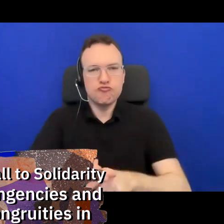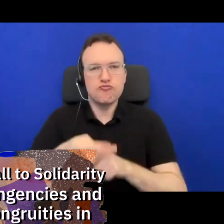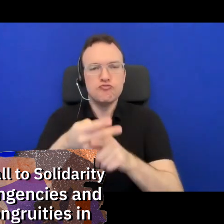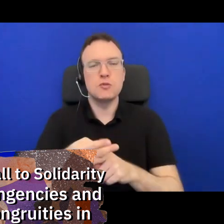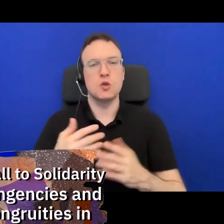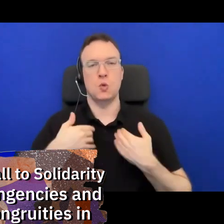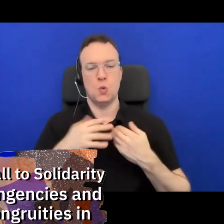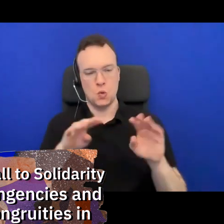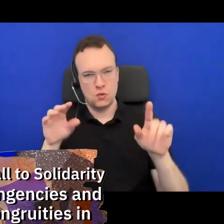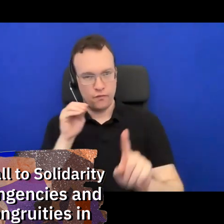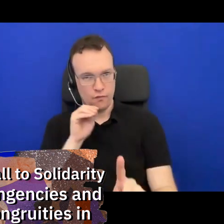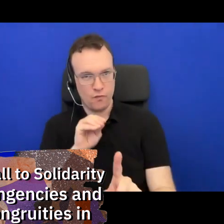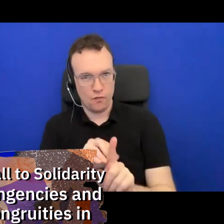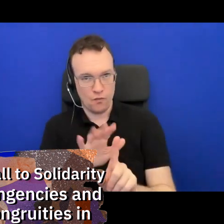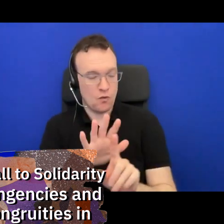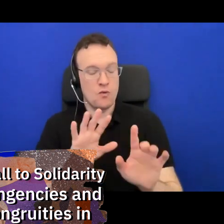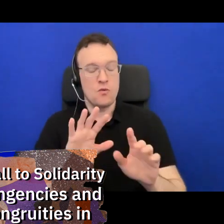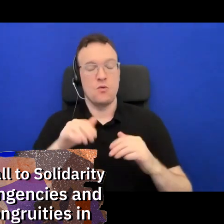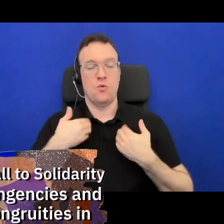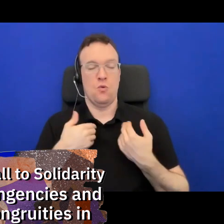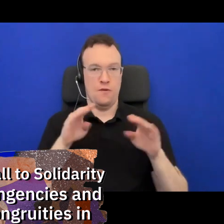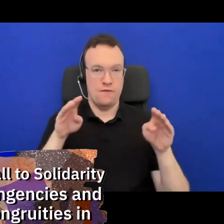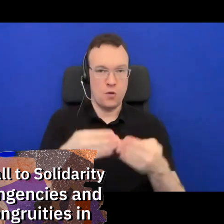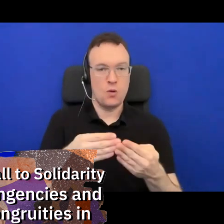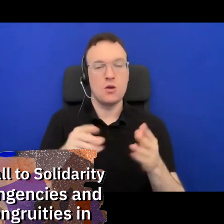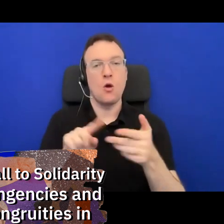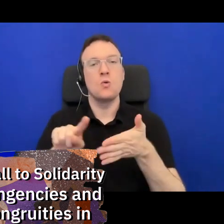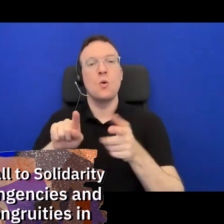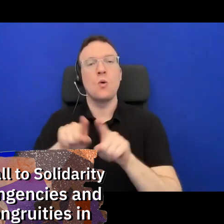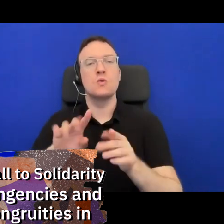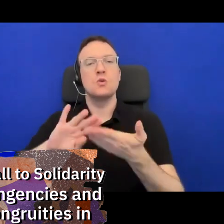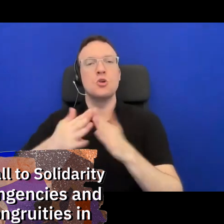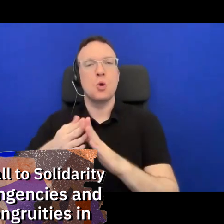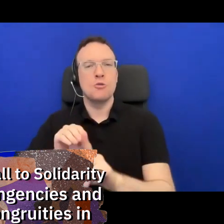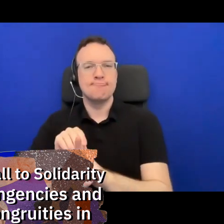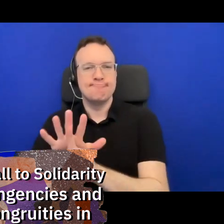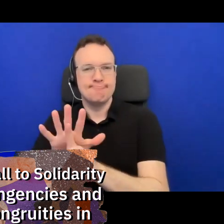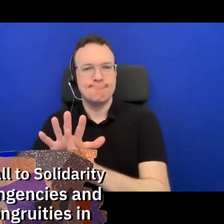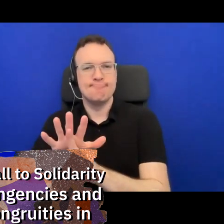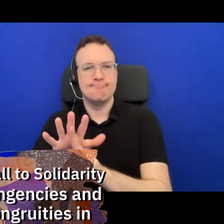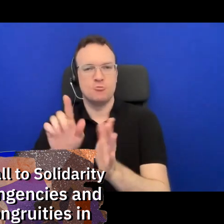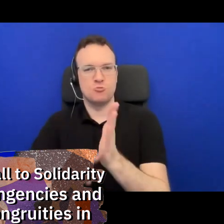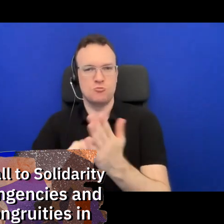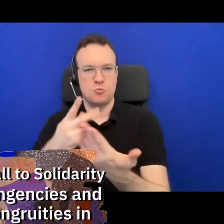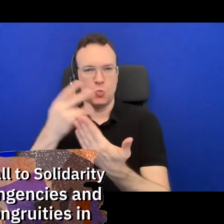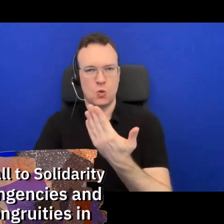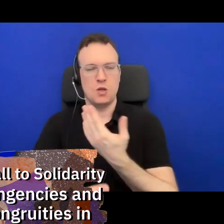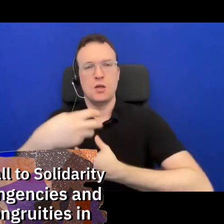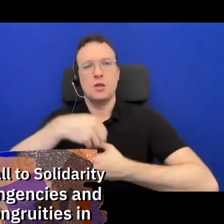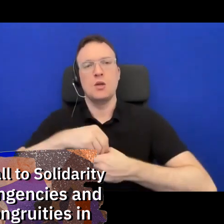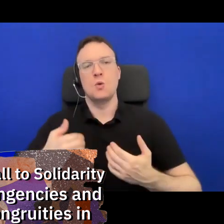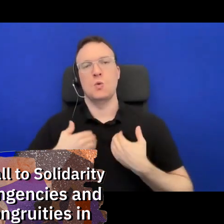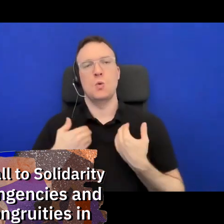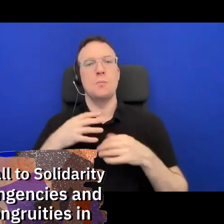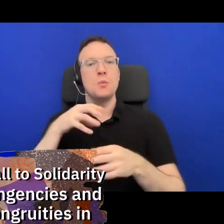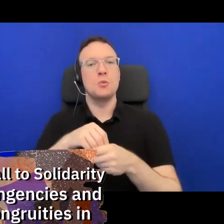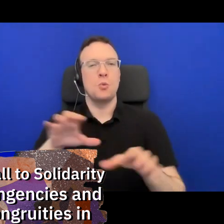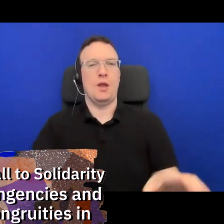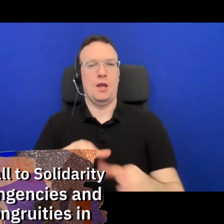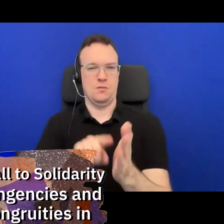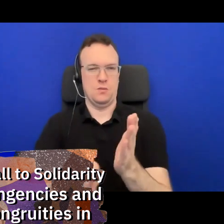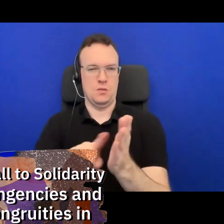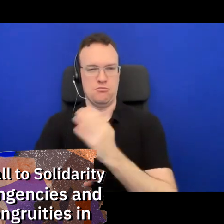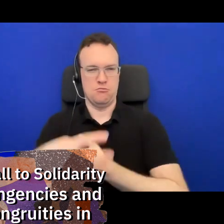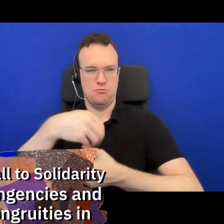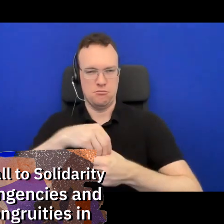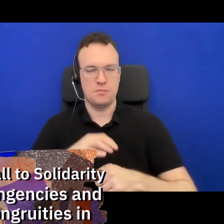community-based research projects with a focus on school-based youth participatory action research.